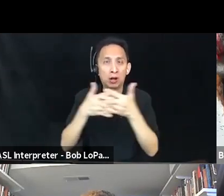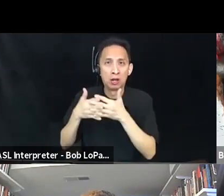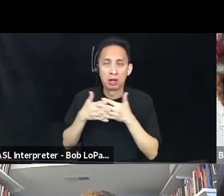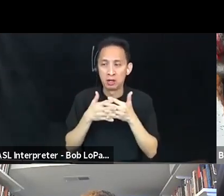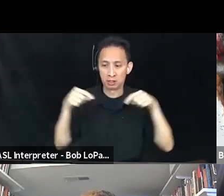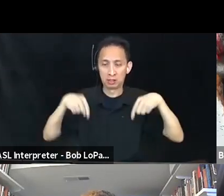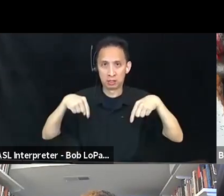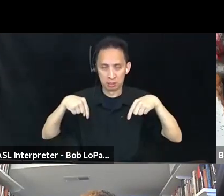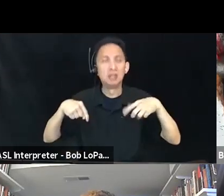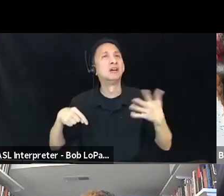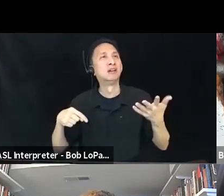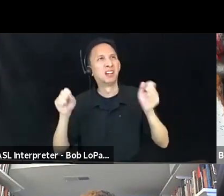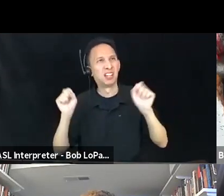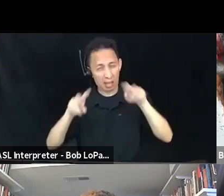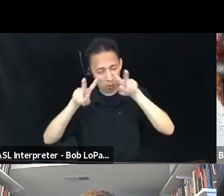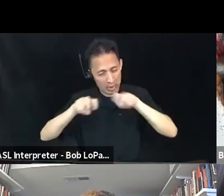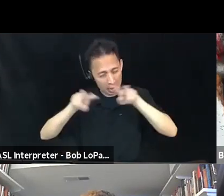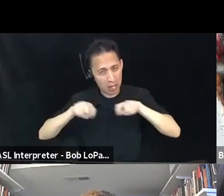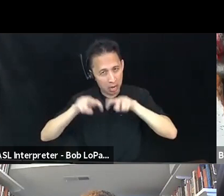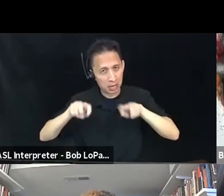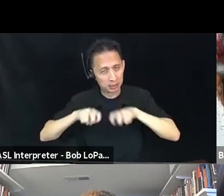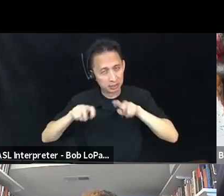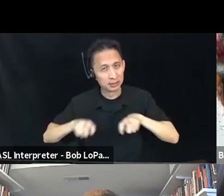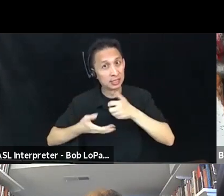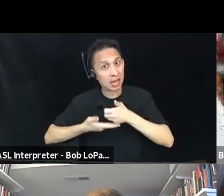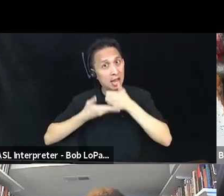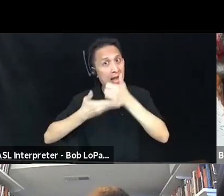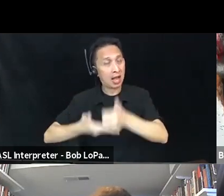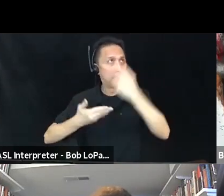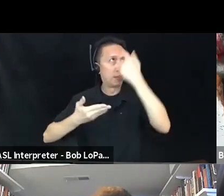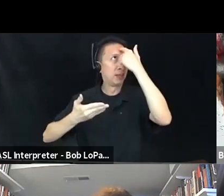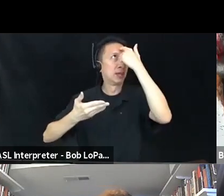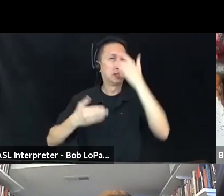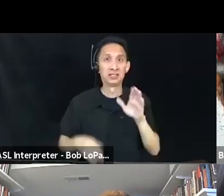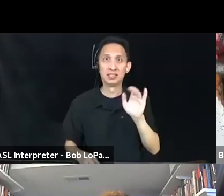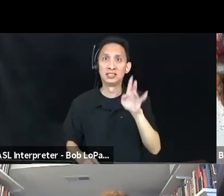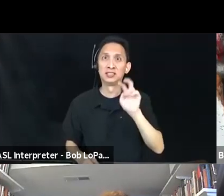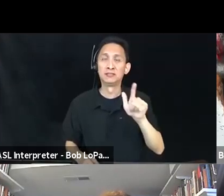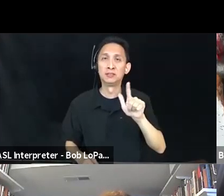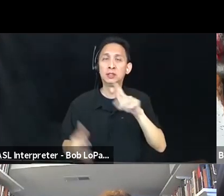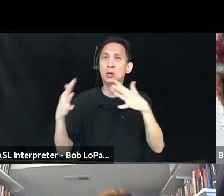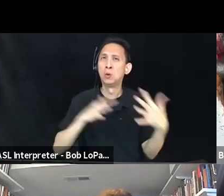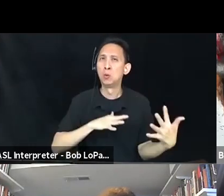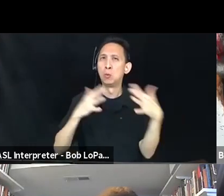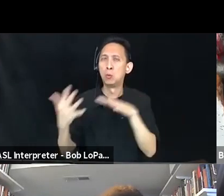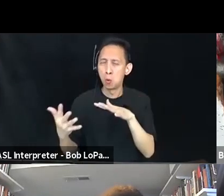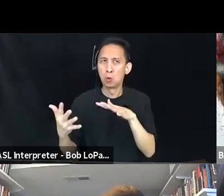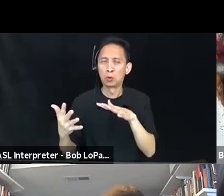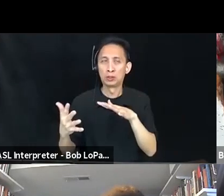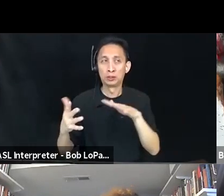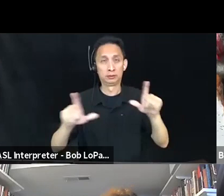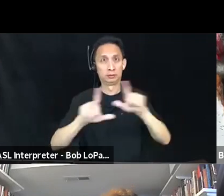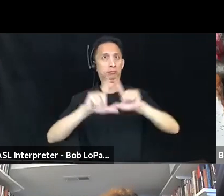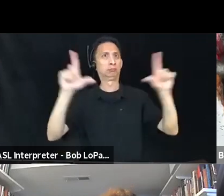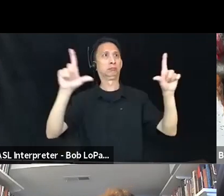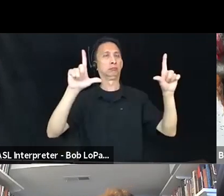analytically generative, if at all, to think through the lens of civil warring in a different vector and